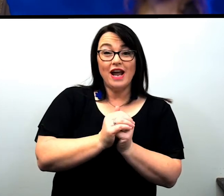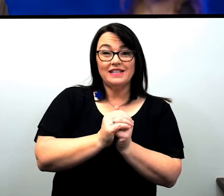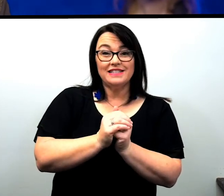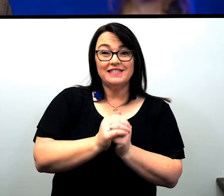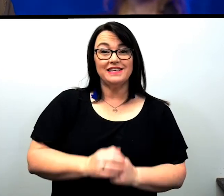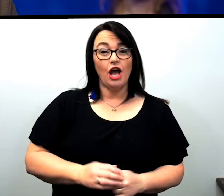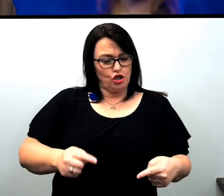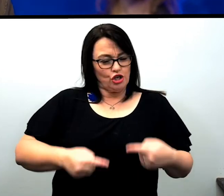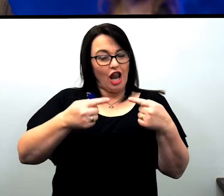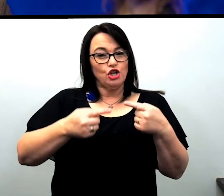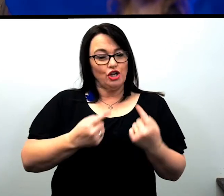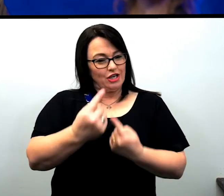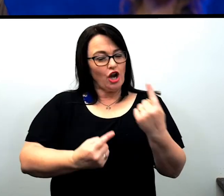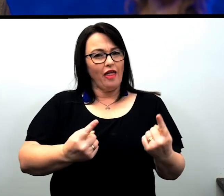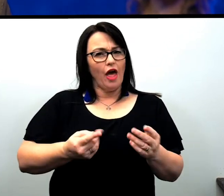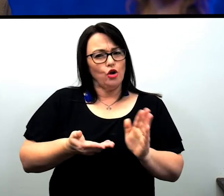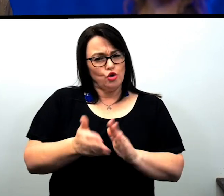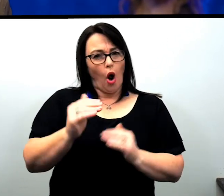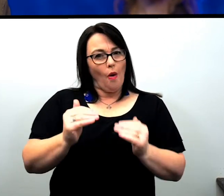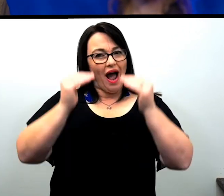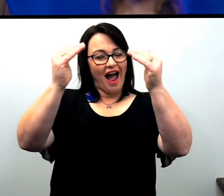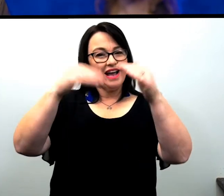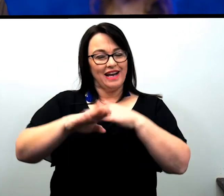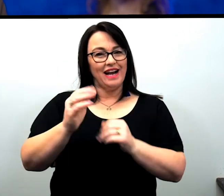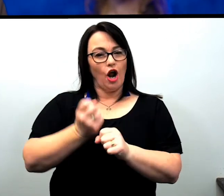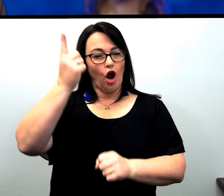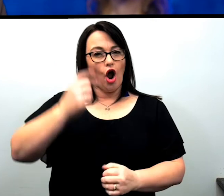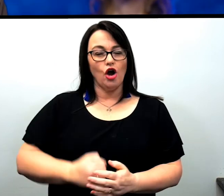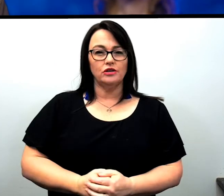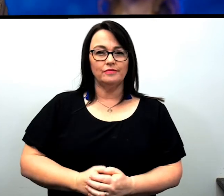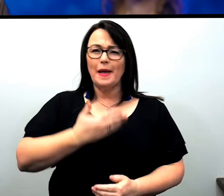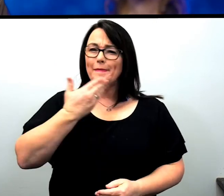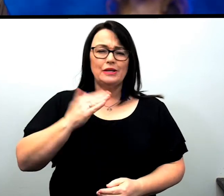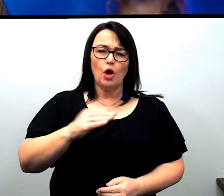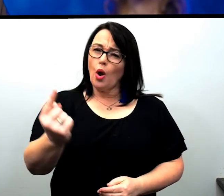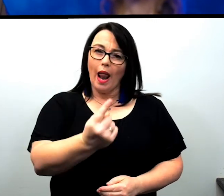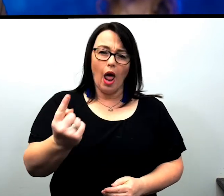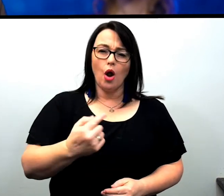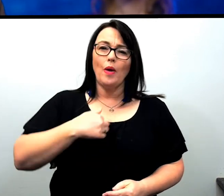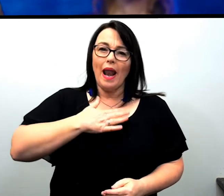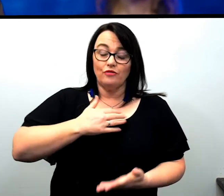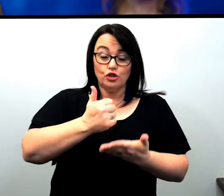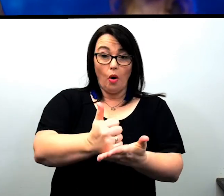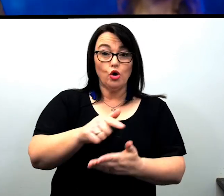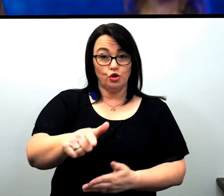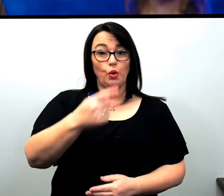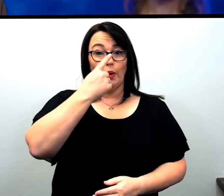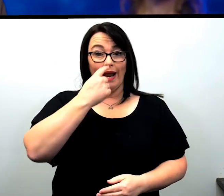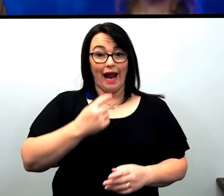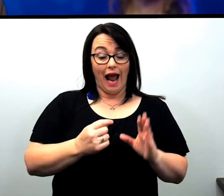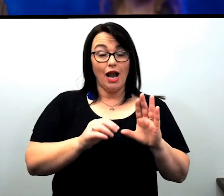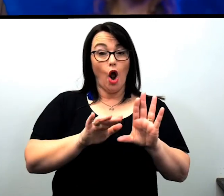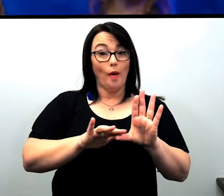the space you're in without telling somebody. Maybe you just want to click on the link there and get in touch with us. We'd love to support you